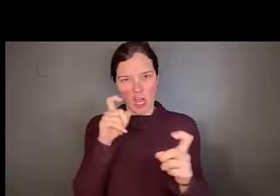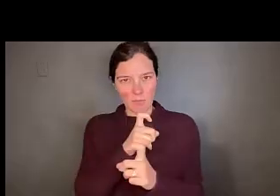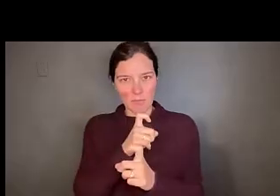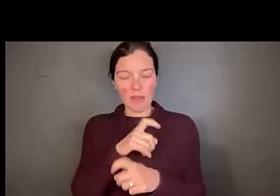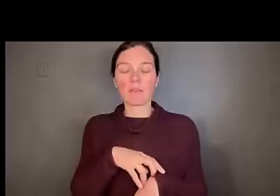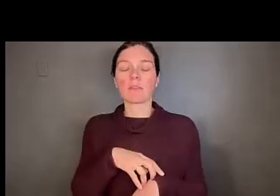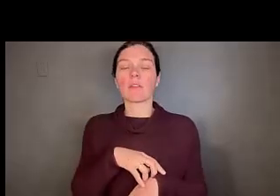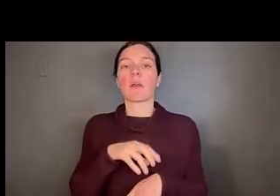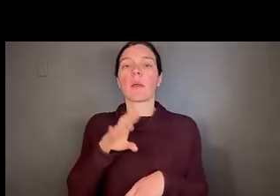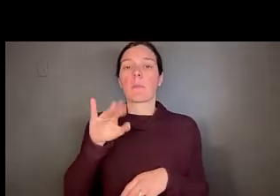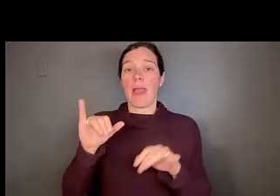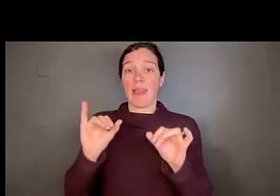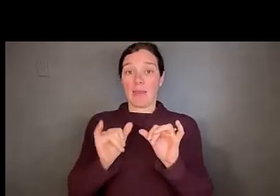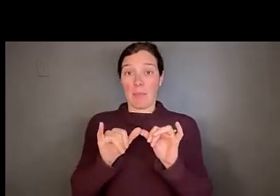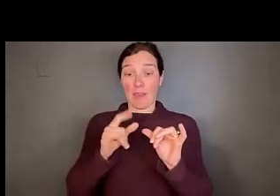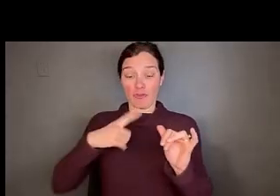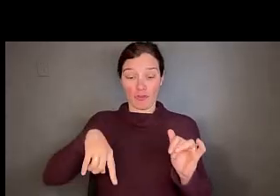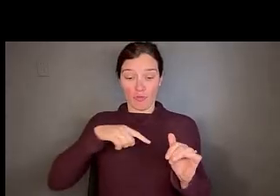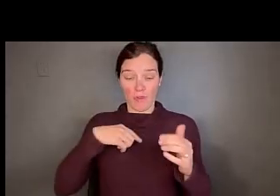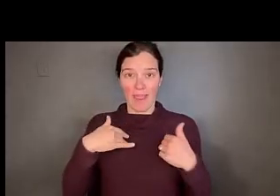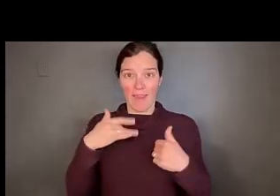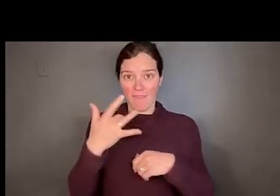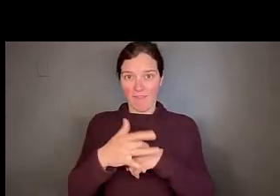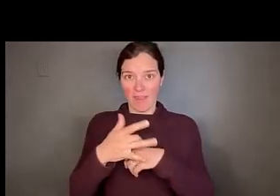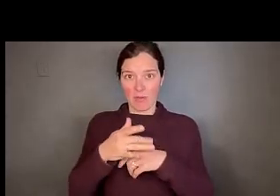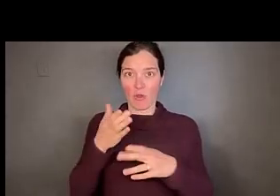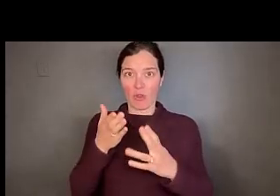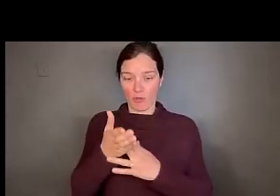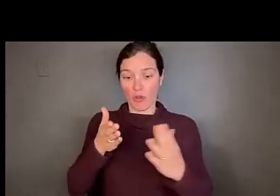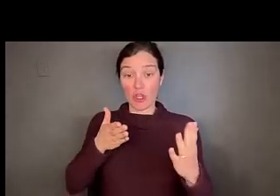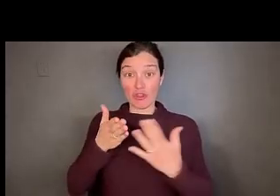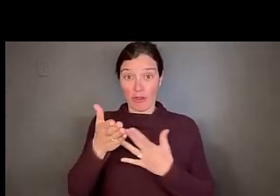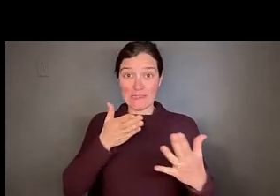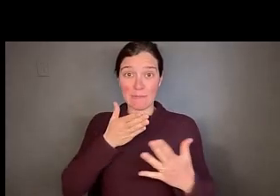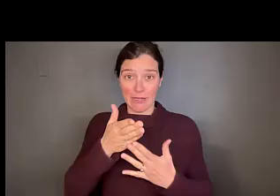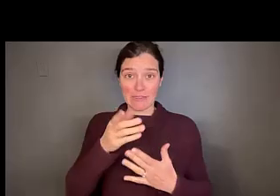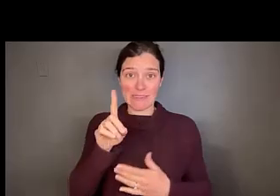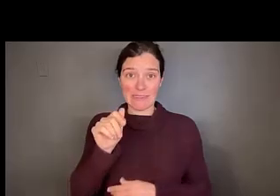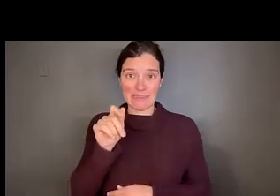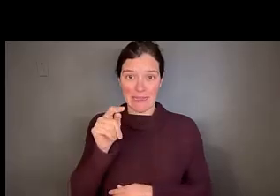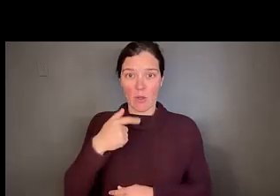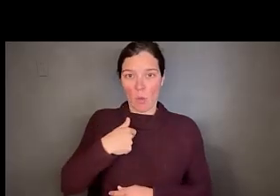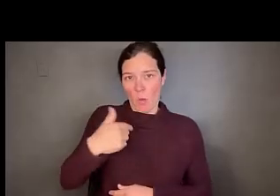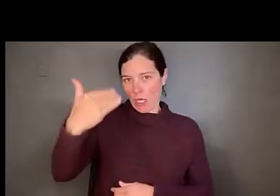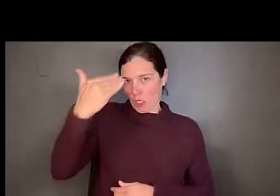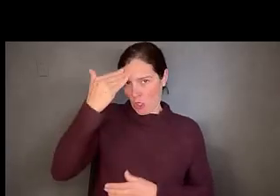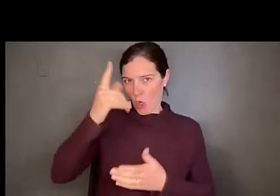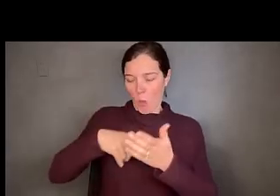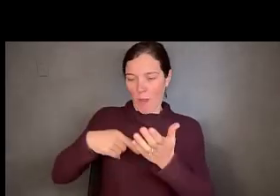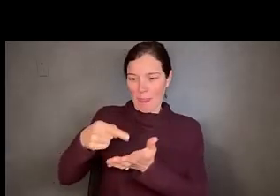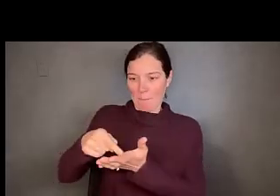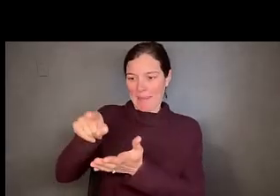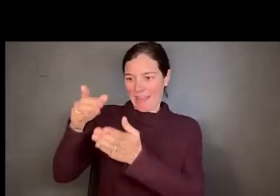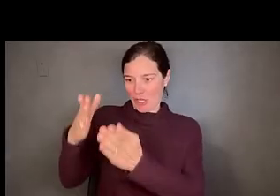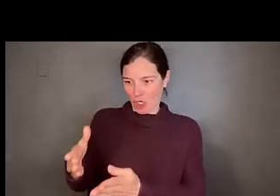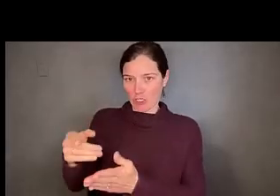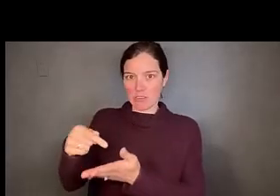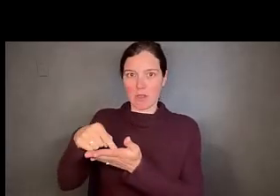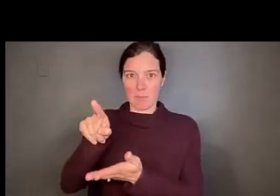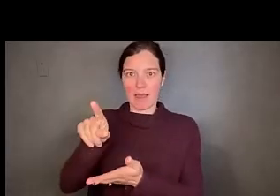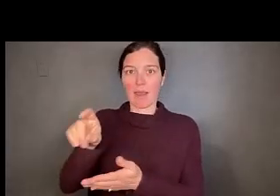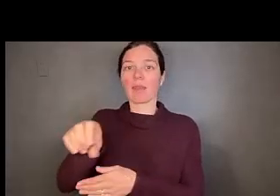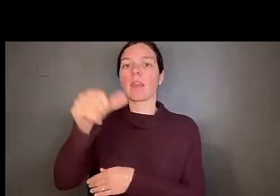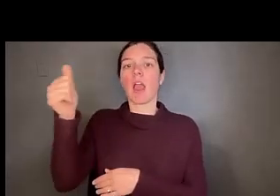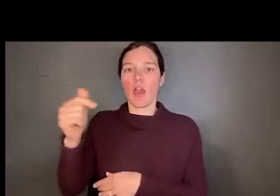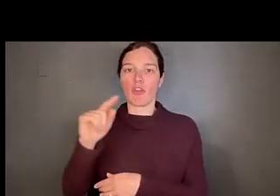the measures that we have available to us through the transparency data, we know what the payers are paying all the other